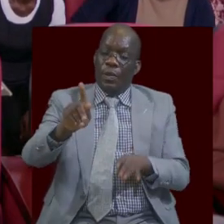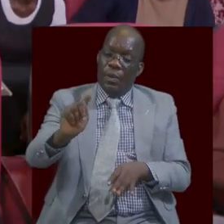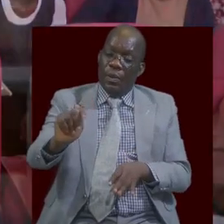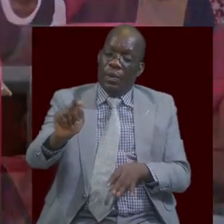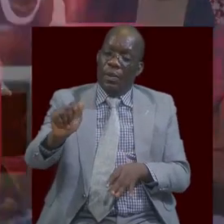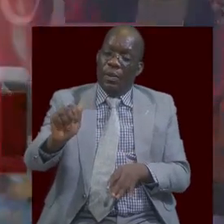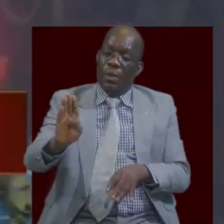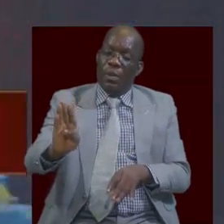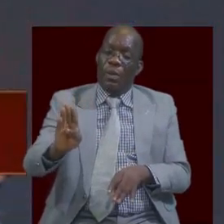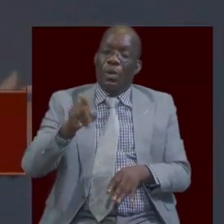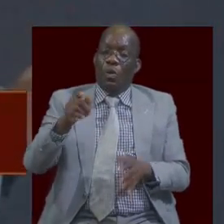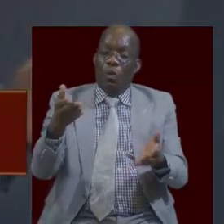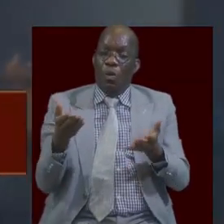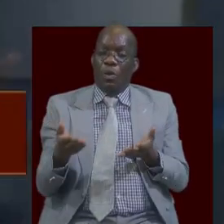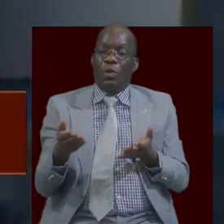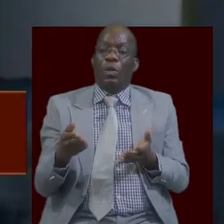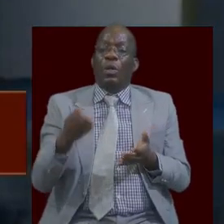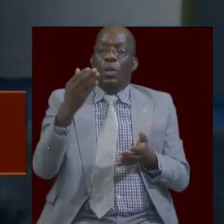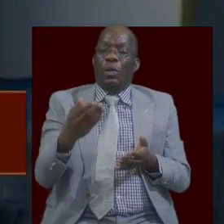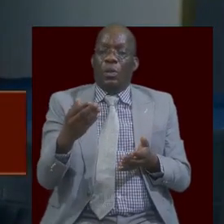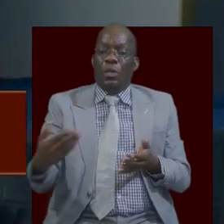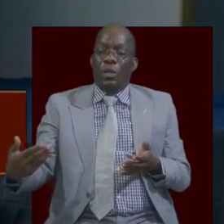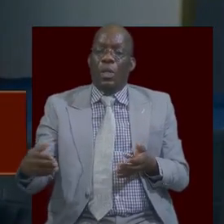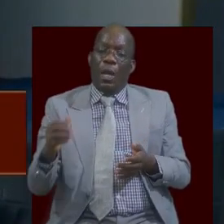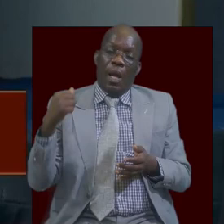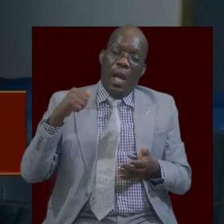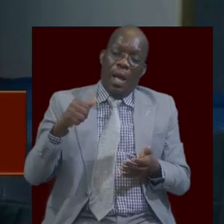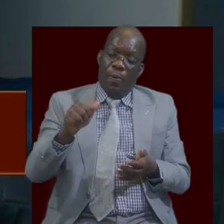program on it an exciting program,